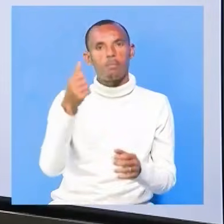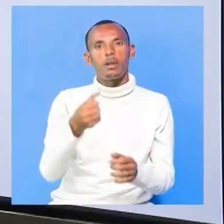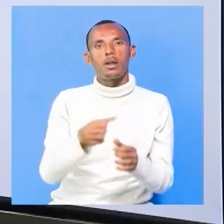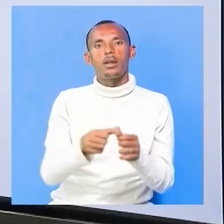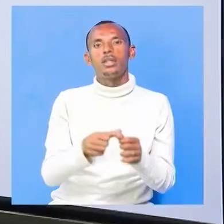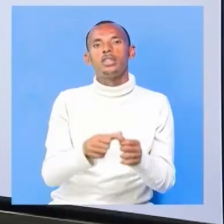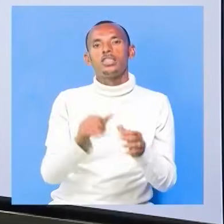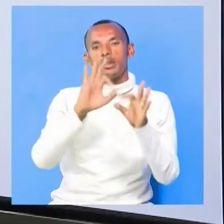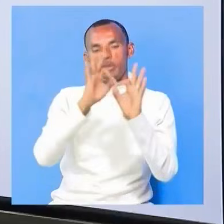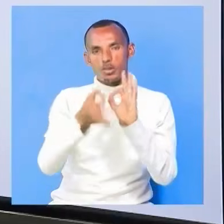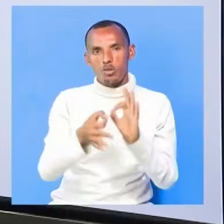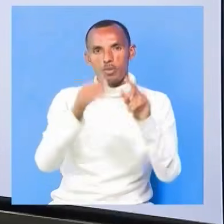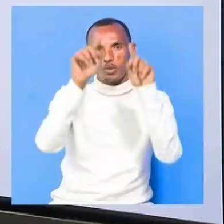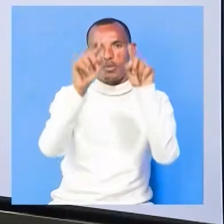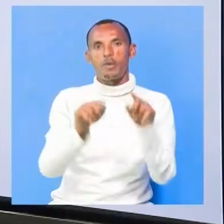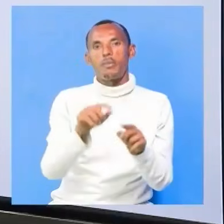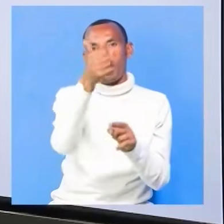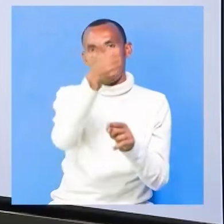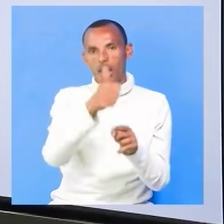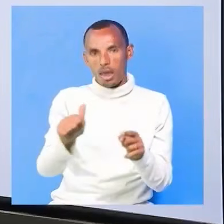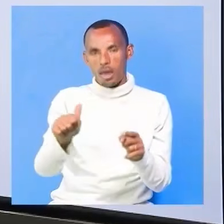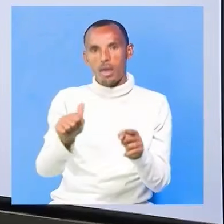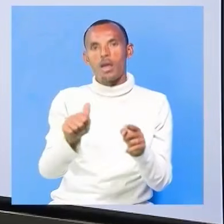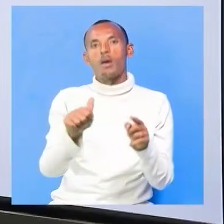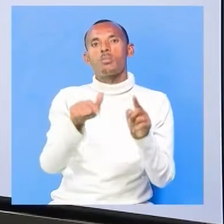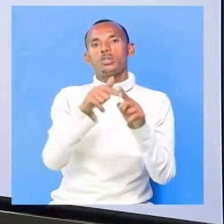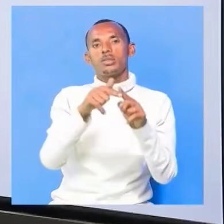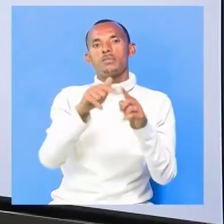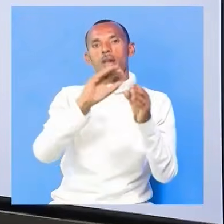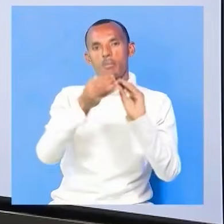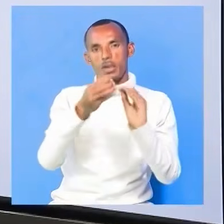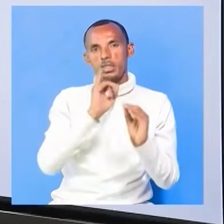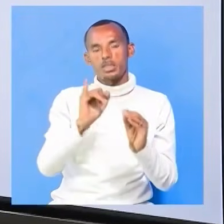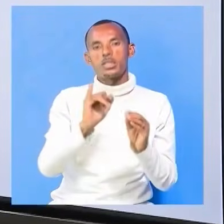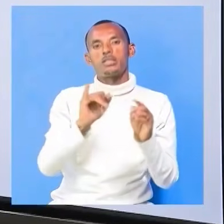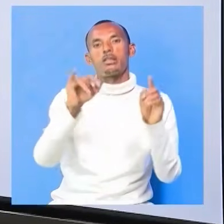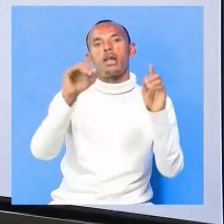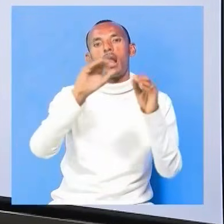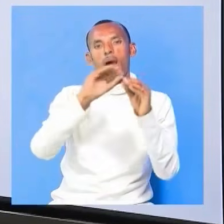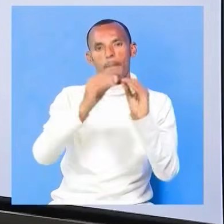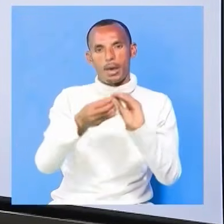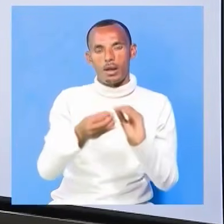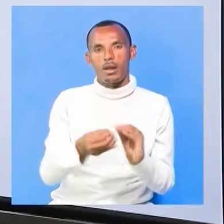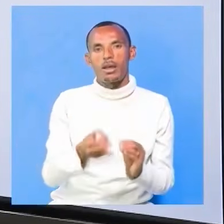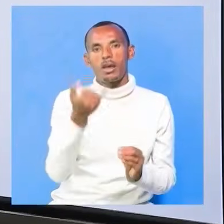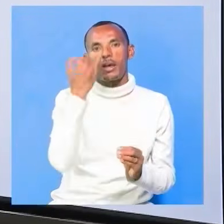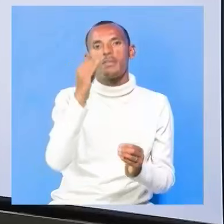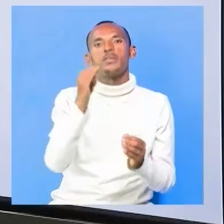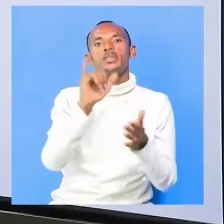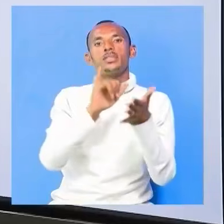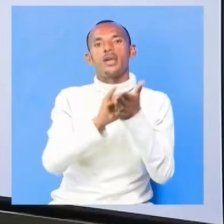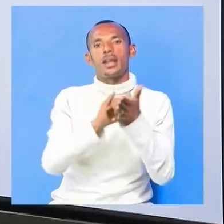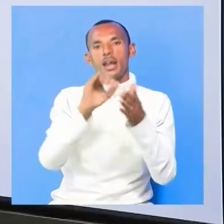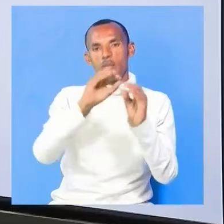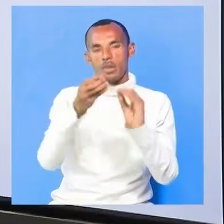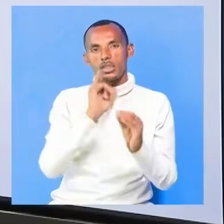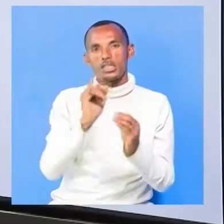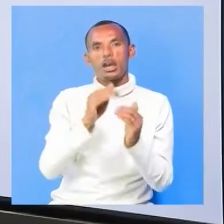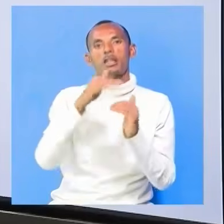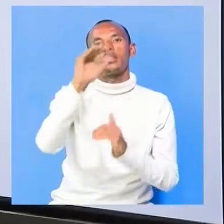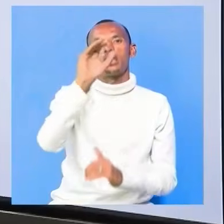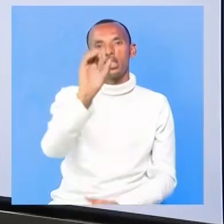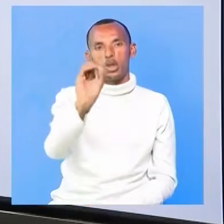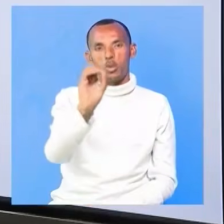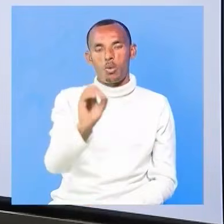Remember, the definition of absolute value of any number is the number itself if that number is a